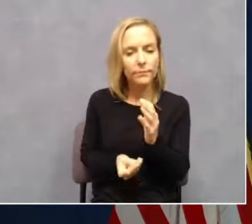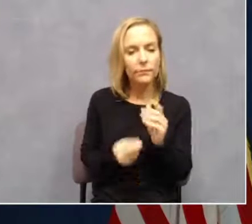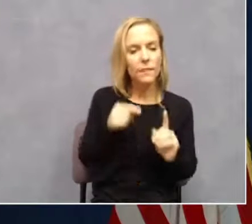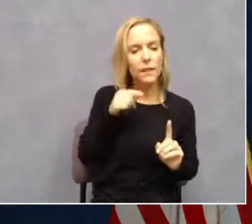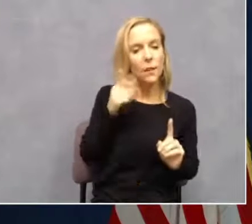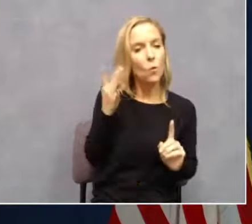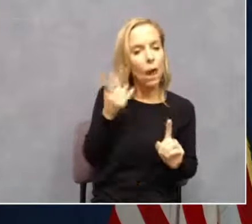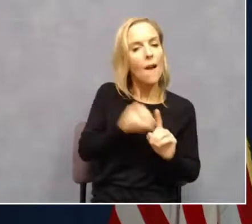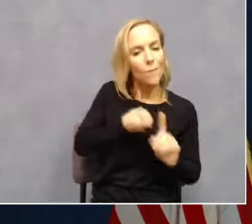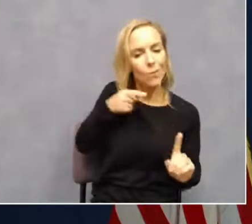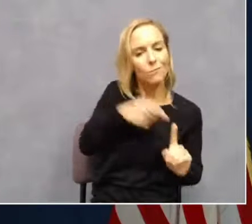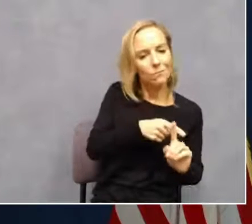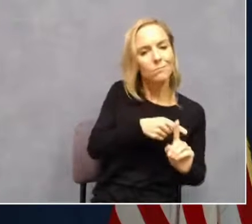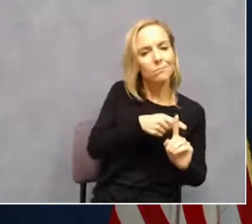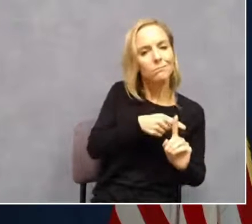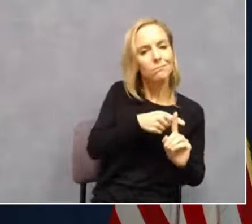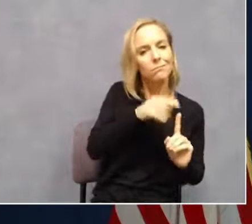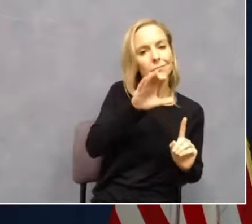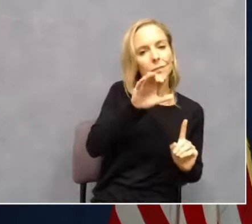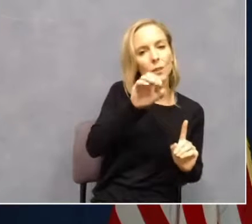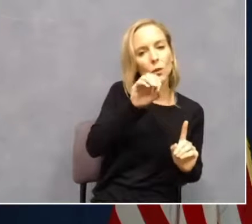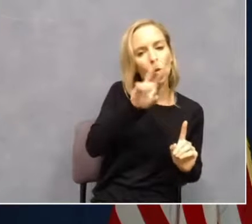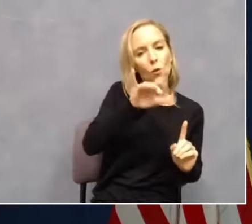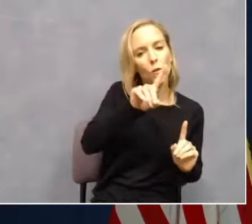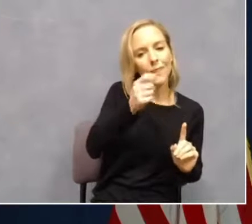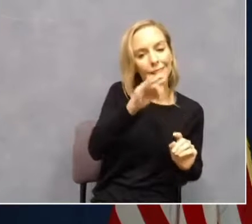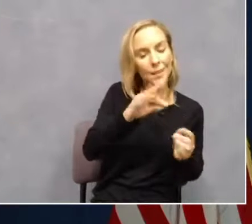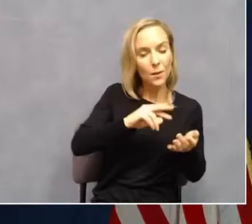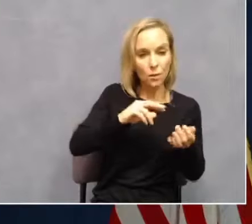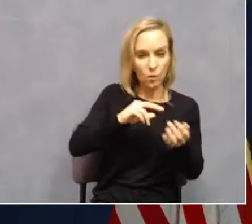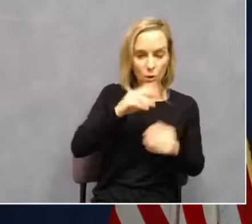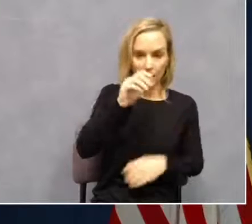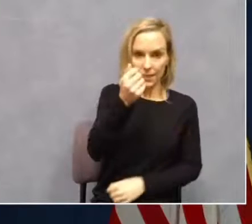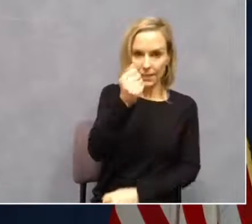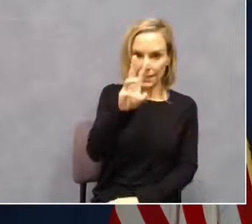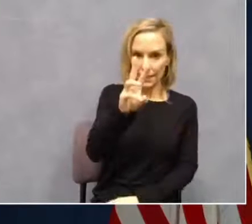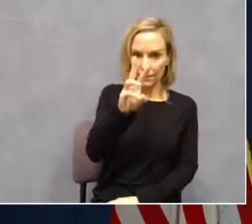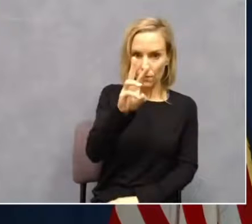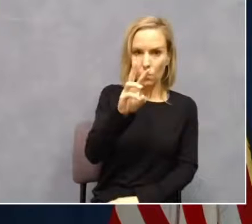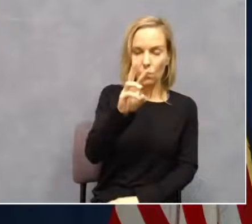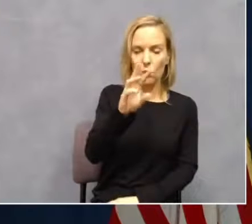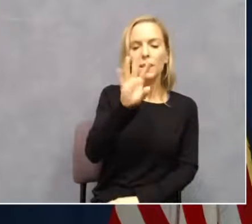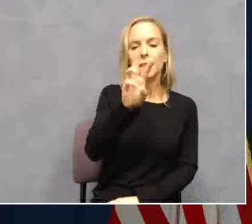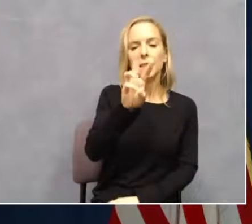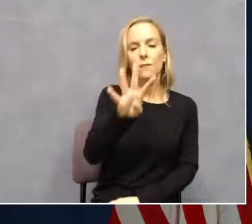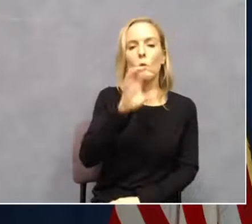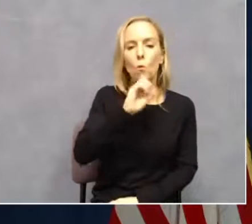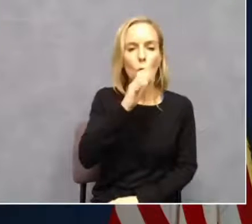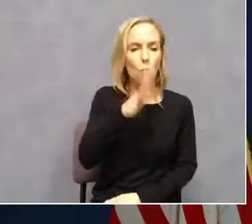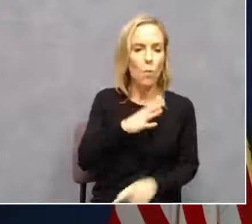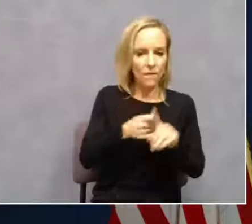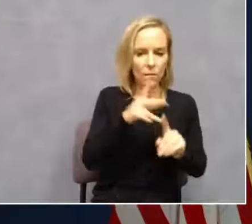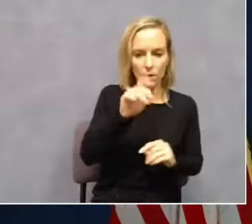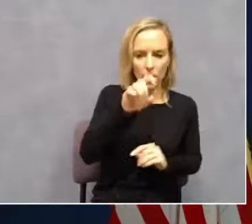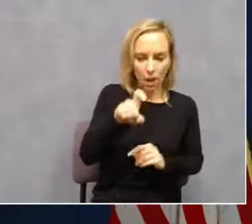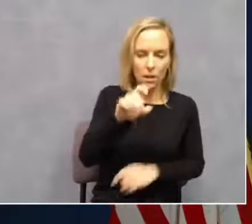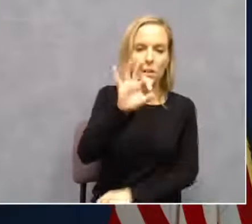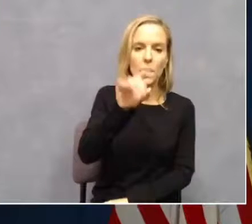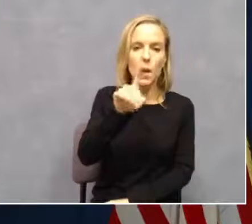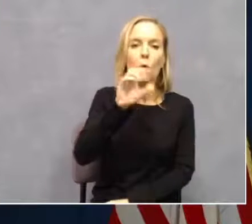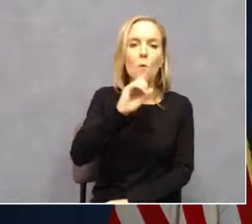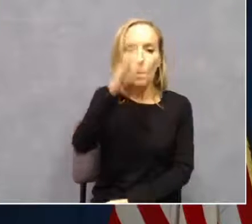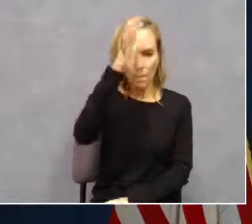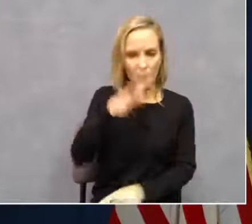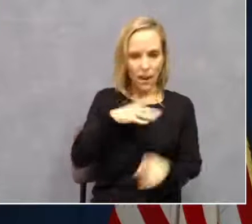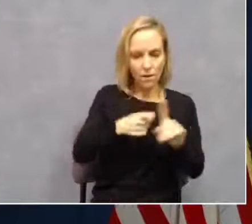factor. They include a 64-year-old woman from Knox County, a 91-year-old man from Henderson County,